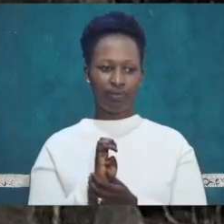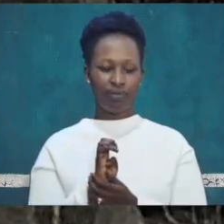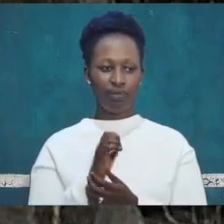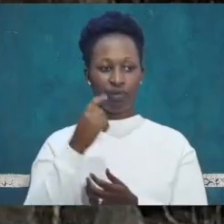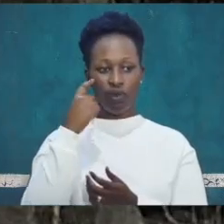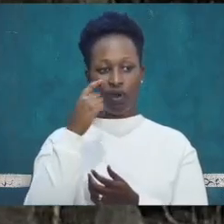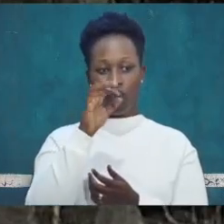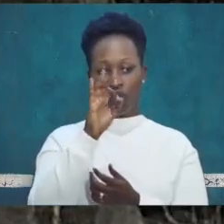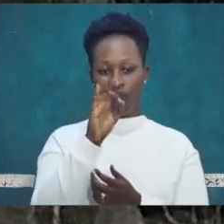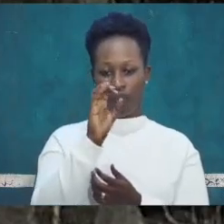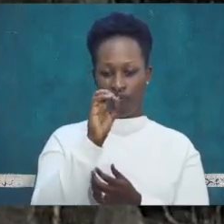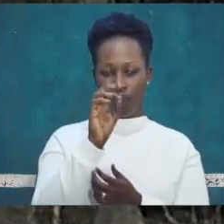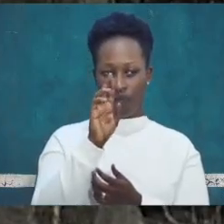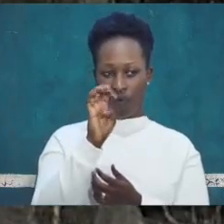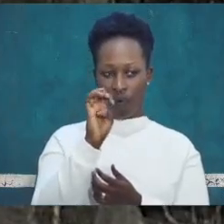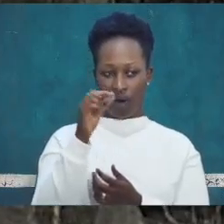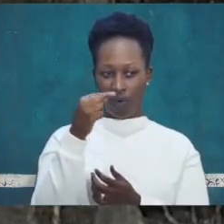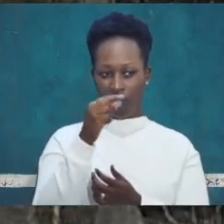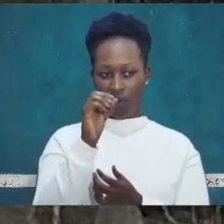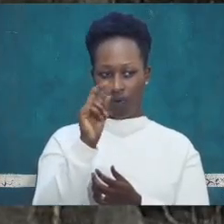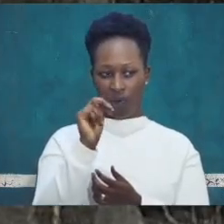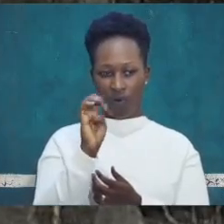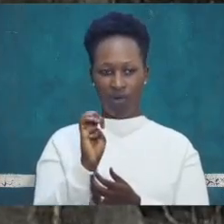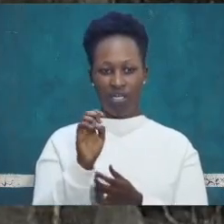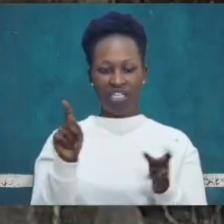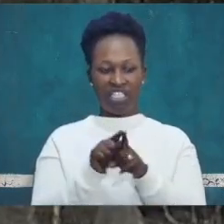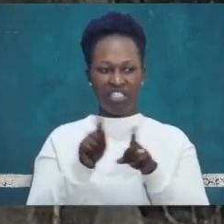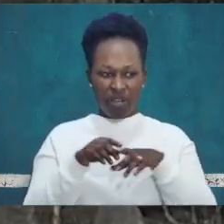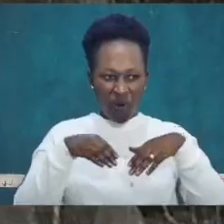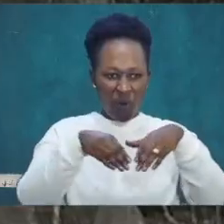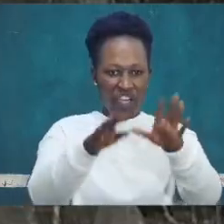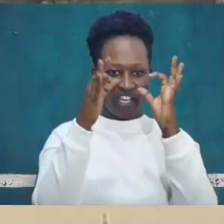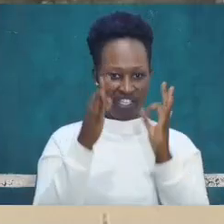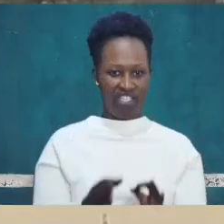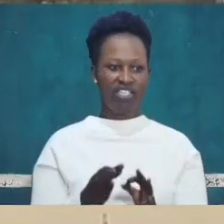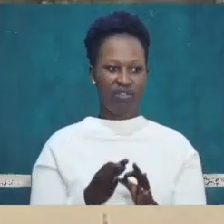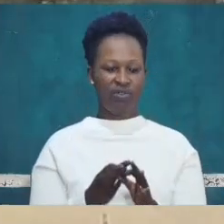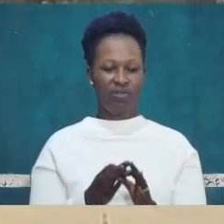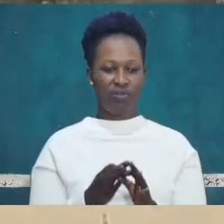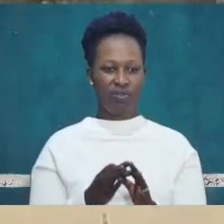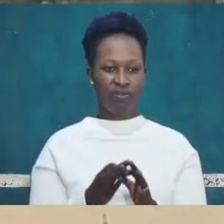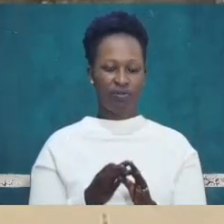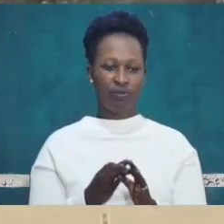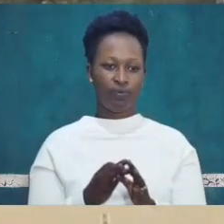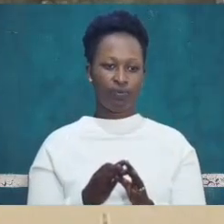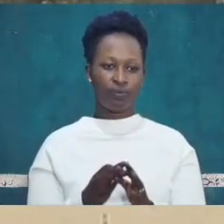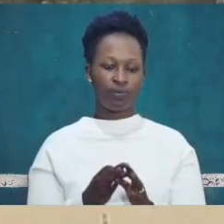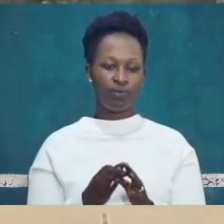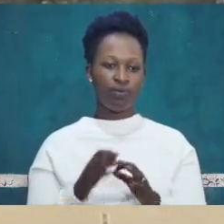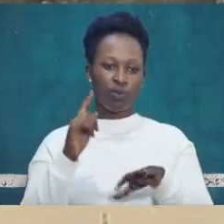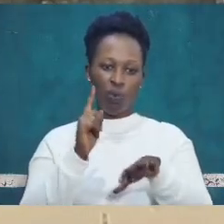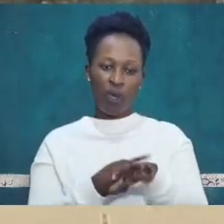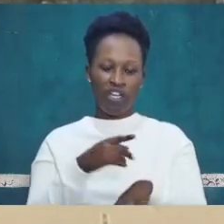foregone. To forego something, that is to leave it. This is the alternative foregone